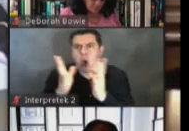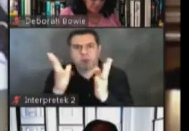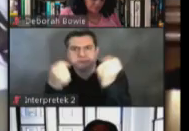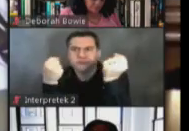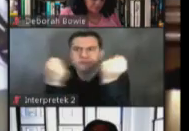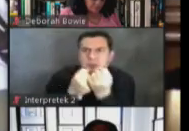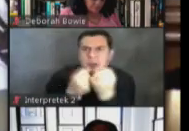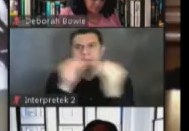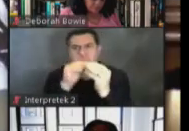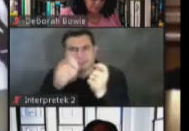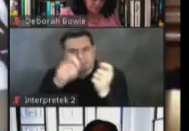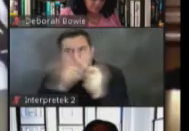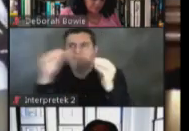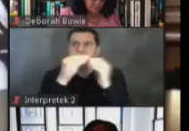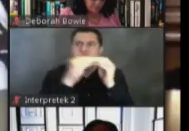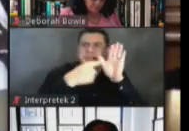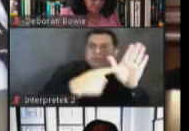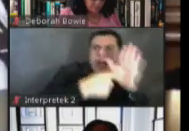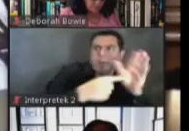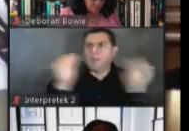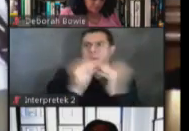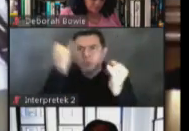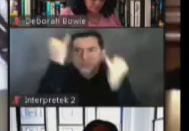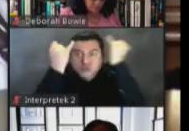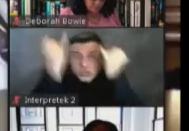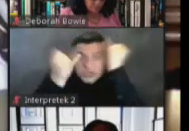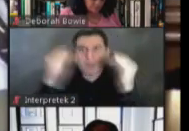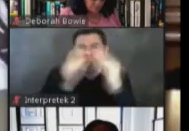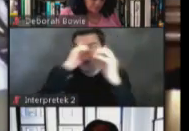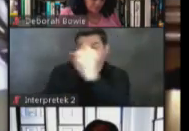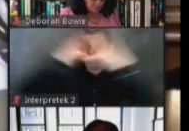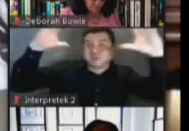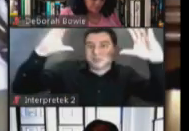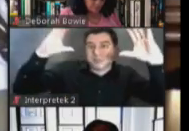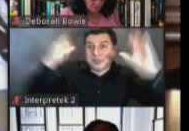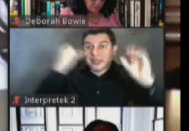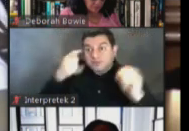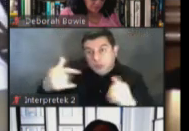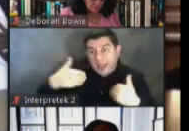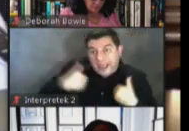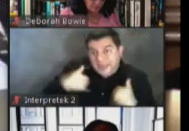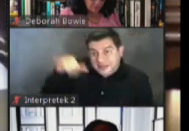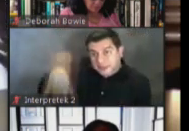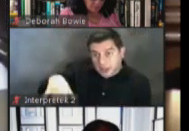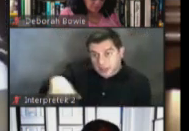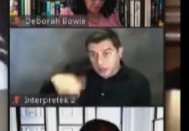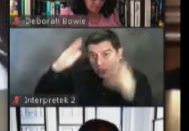can provide that backup. I think they have that. I mean, that these weren't just like made up out of thin air. So I hopefully they can